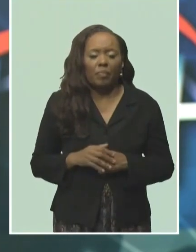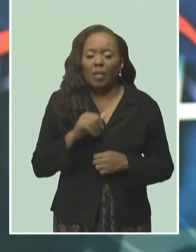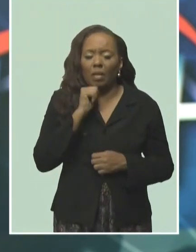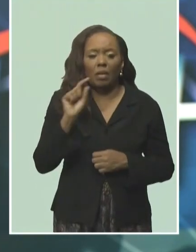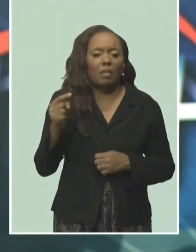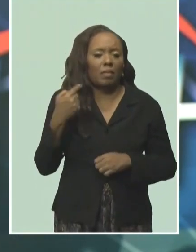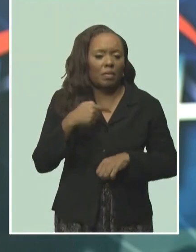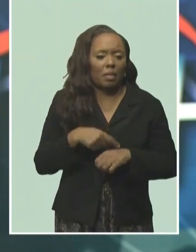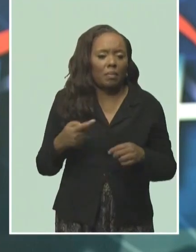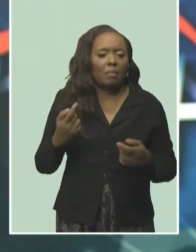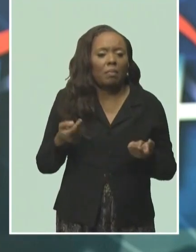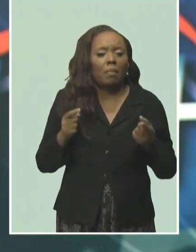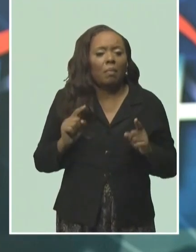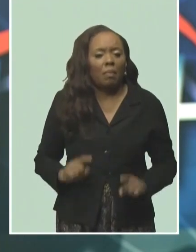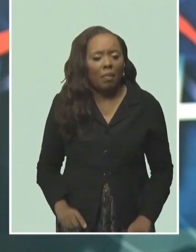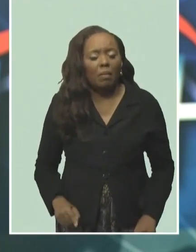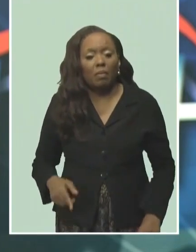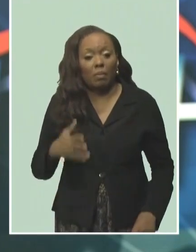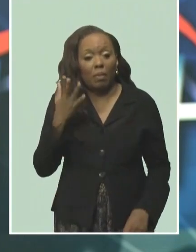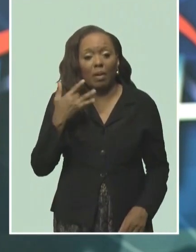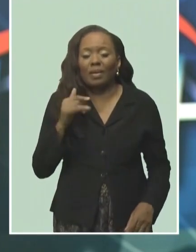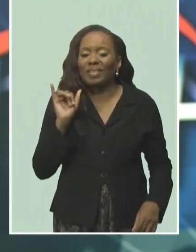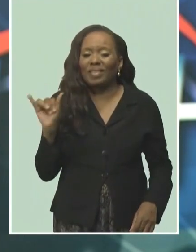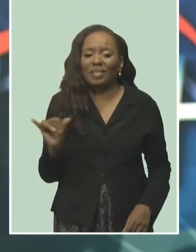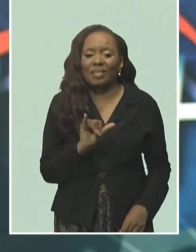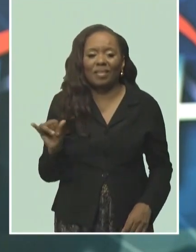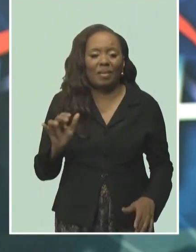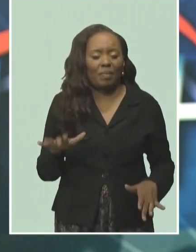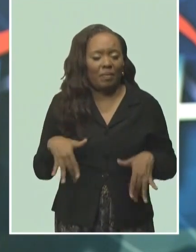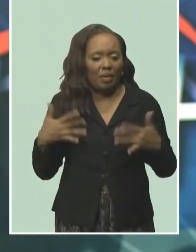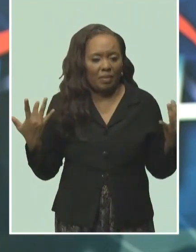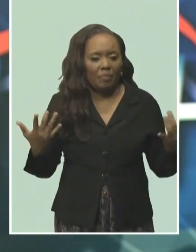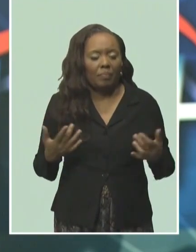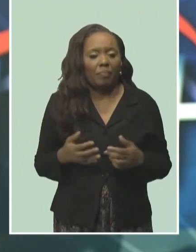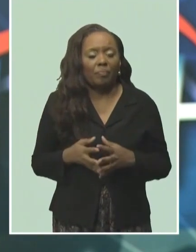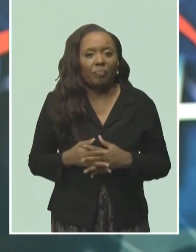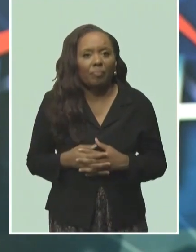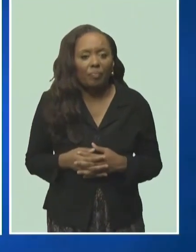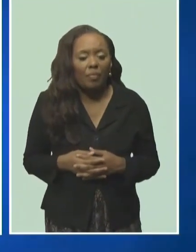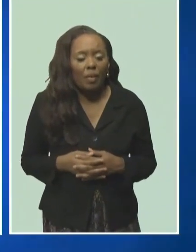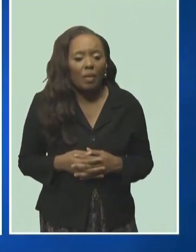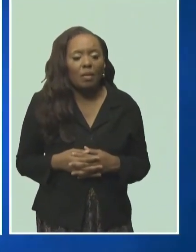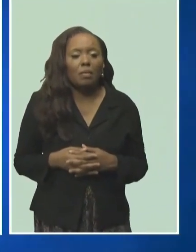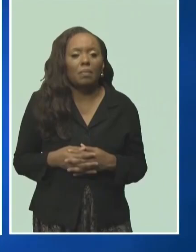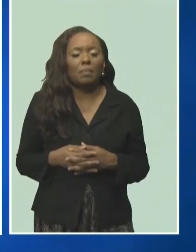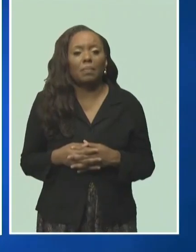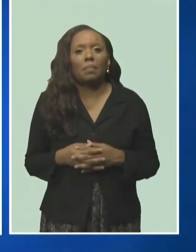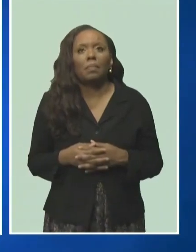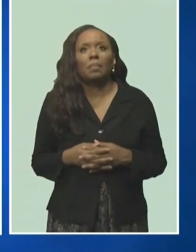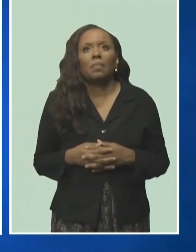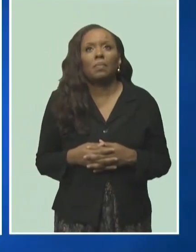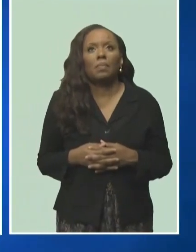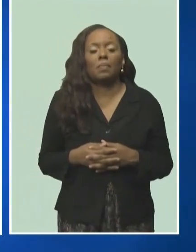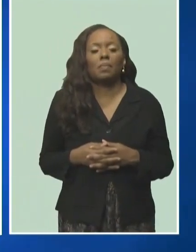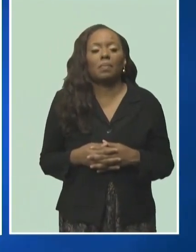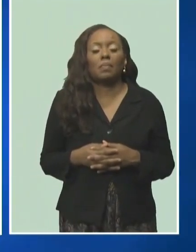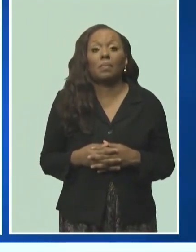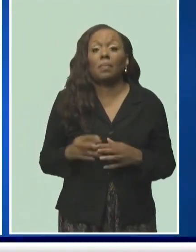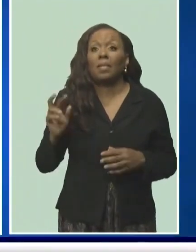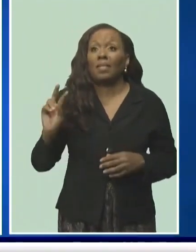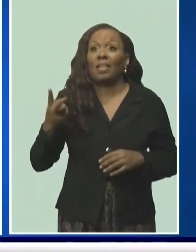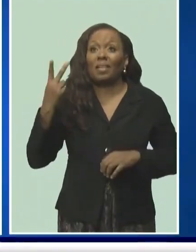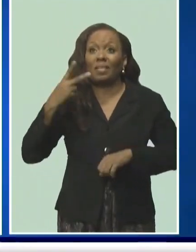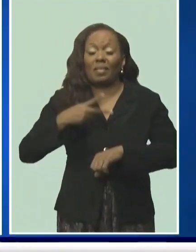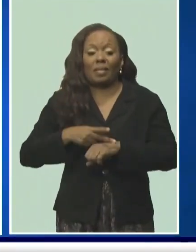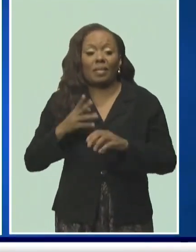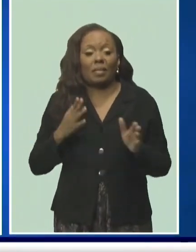the first time they've been inconvenienced as a result of the event. For the second time, the organizers of this event